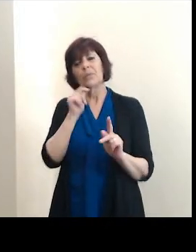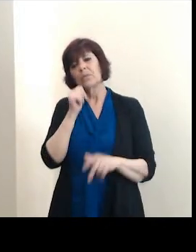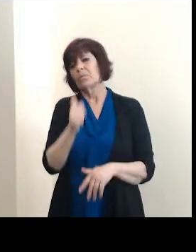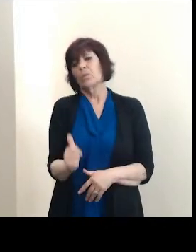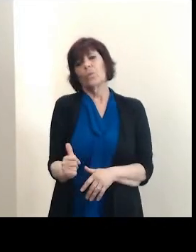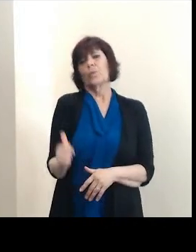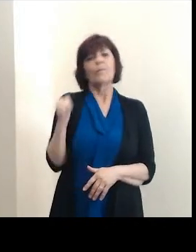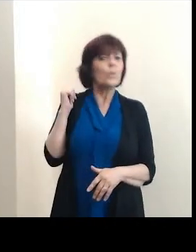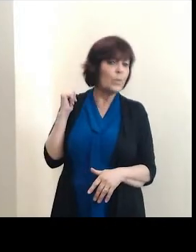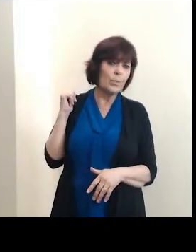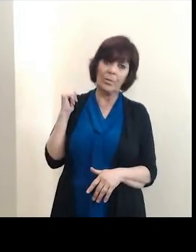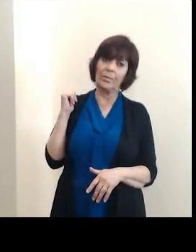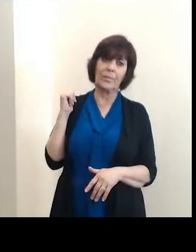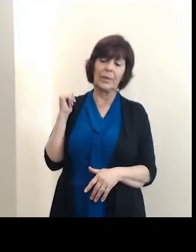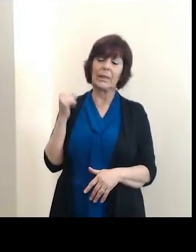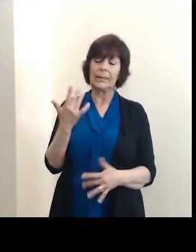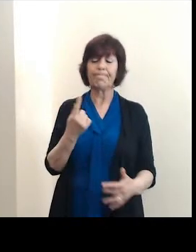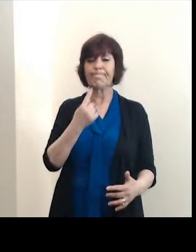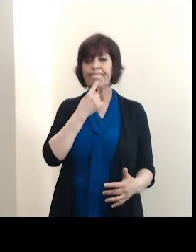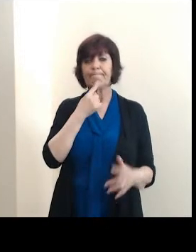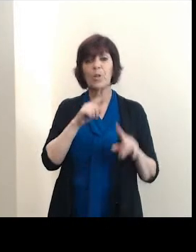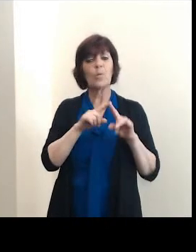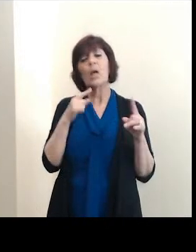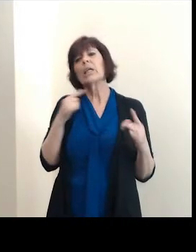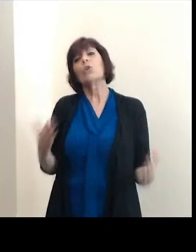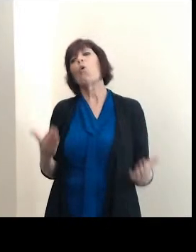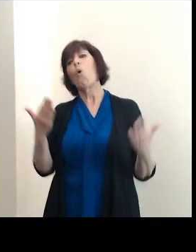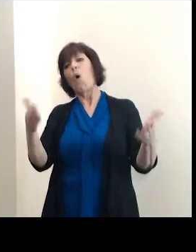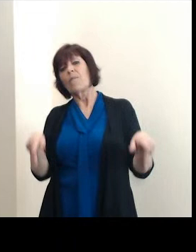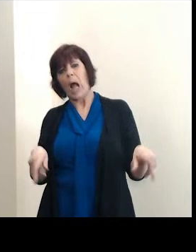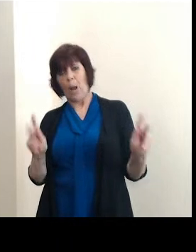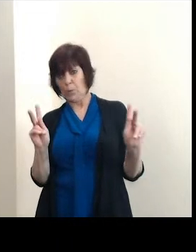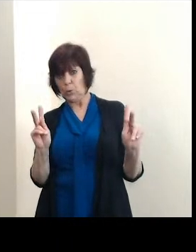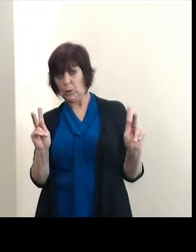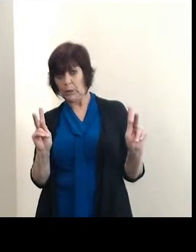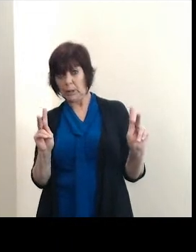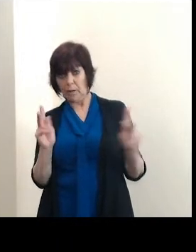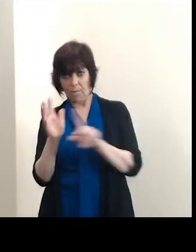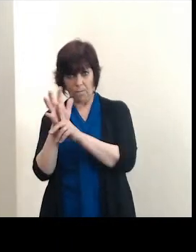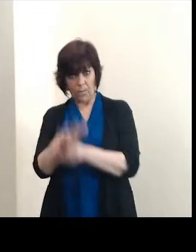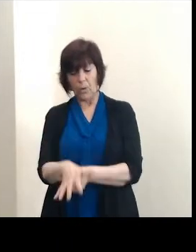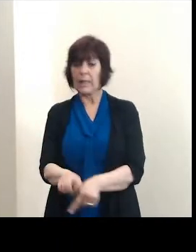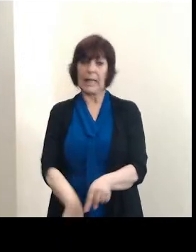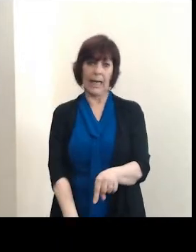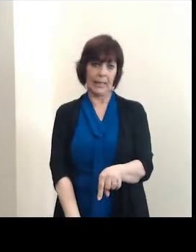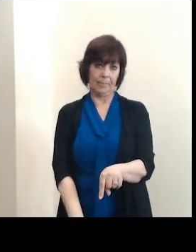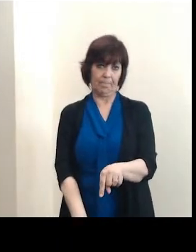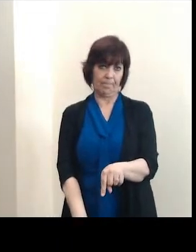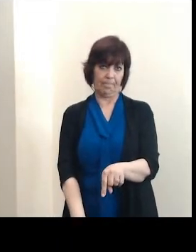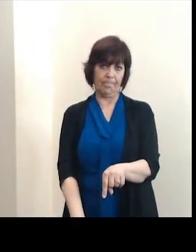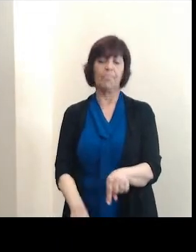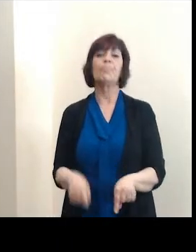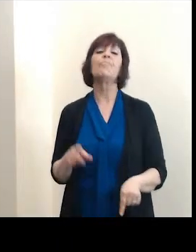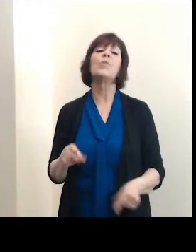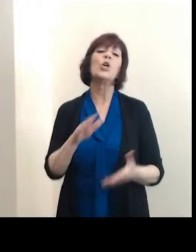It's disappointing, but we can offer them an opportunity to get vaccinated. We can't force them to get vaccinated. And on the